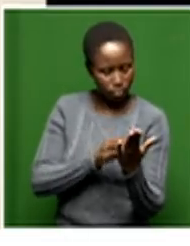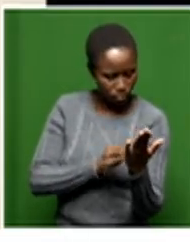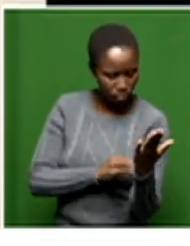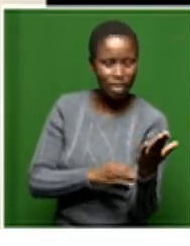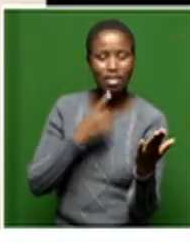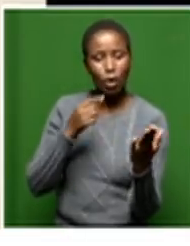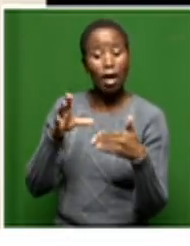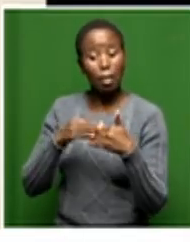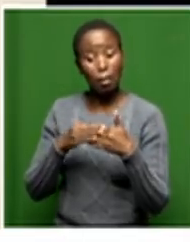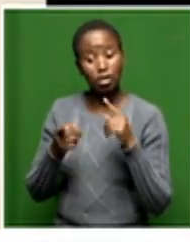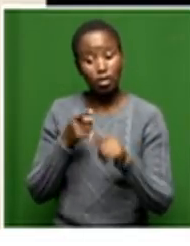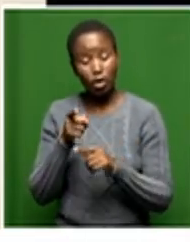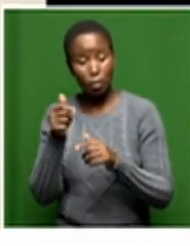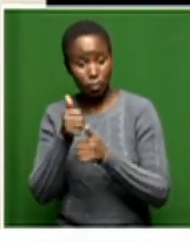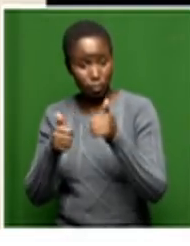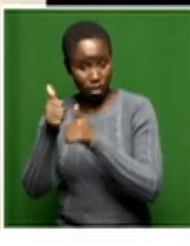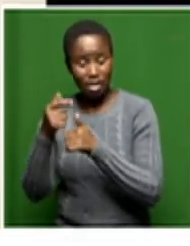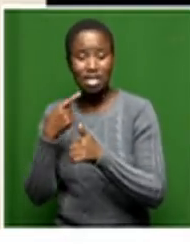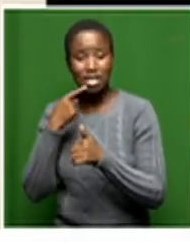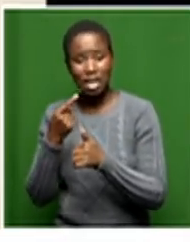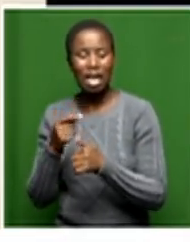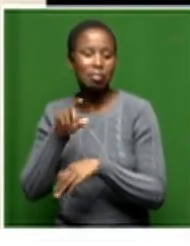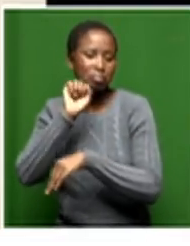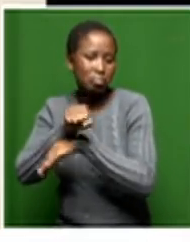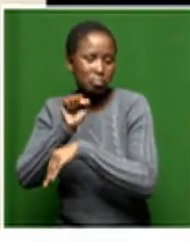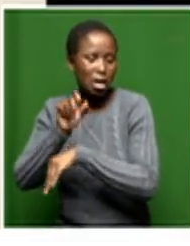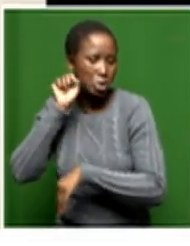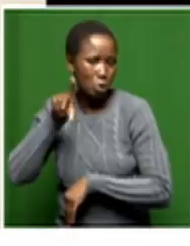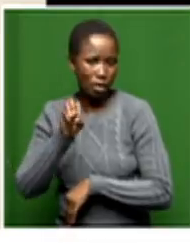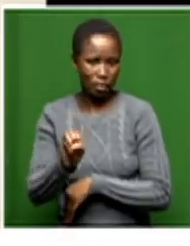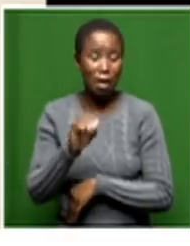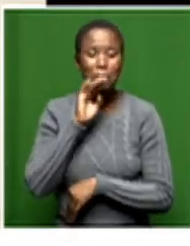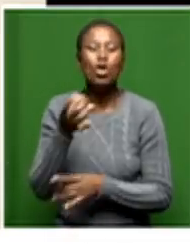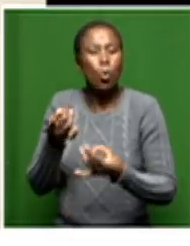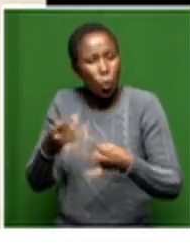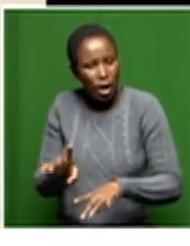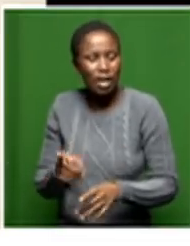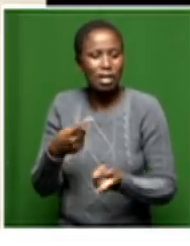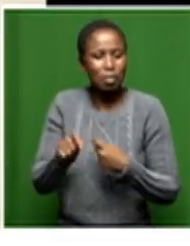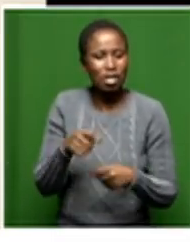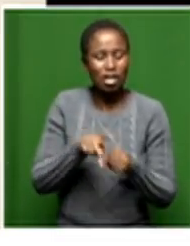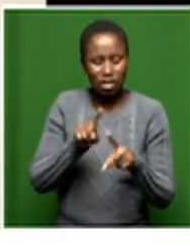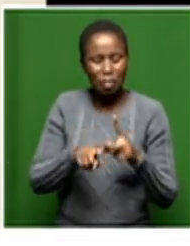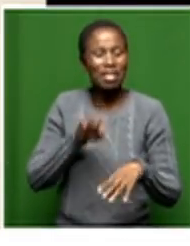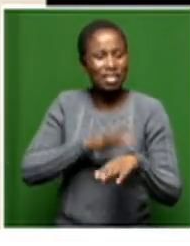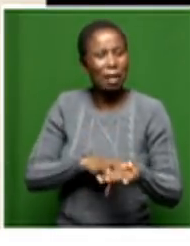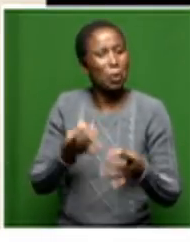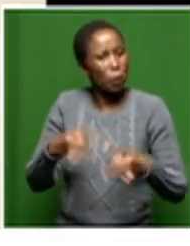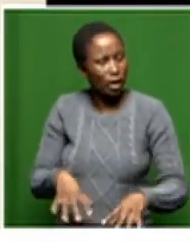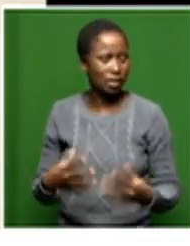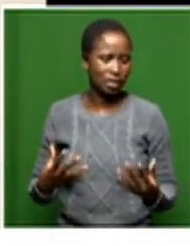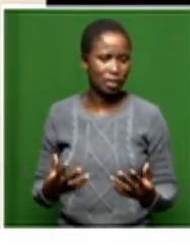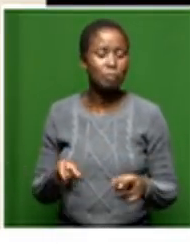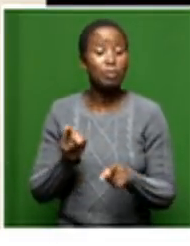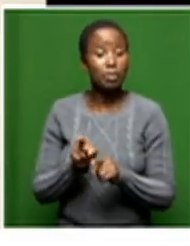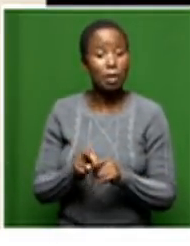the executive can just willy-nilly ignore. It's wasteful expenditure. It wastes people's time. Even in portfolio committees,